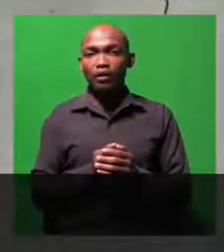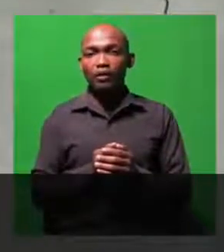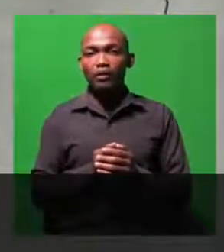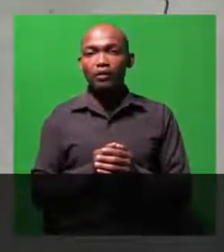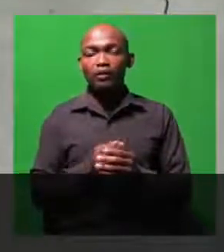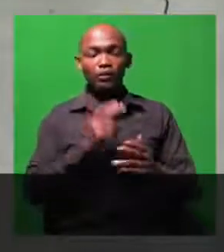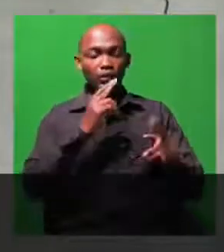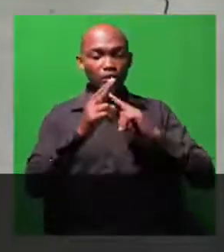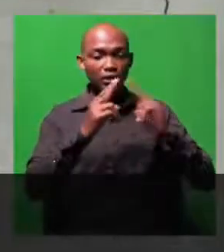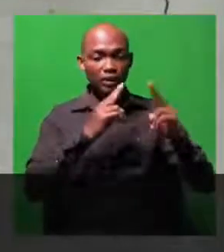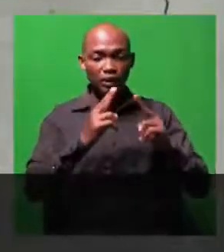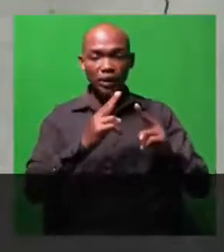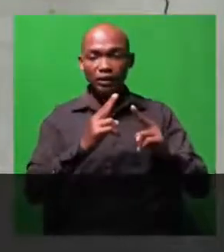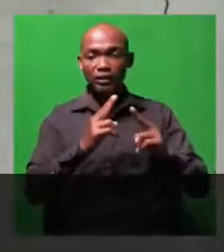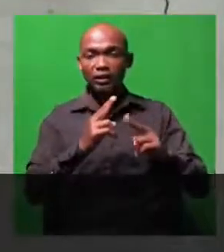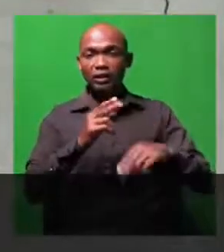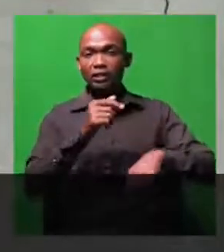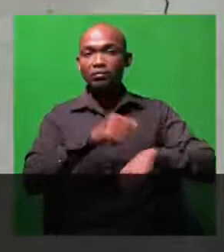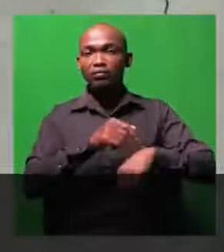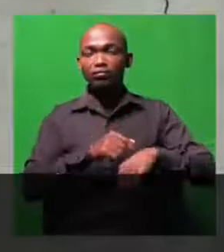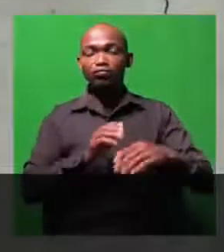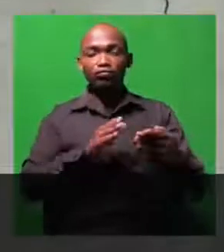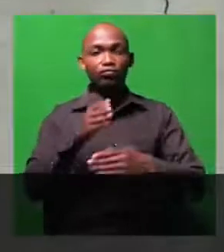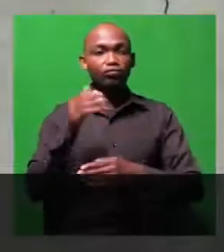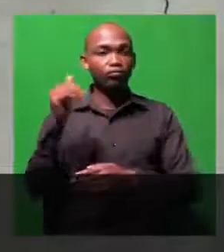we discussed in the previous lesson?